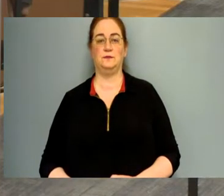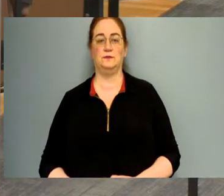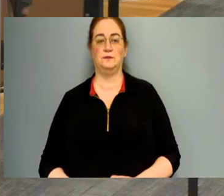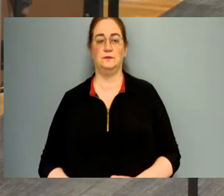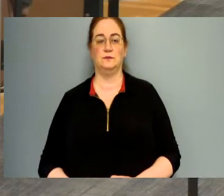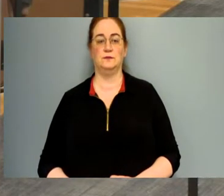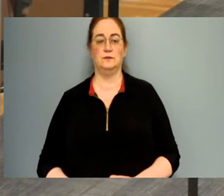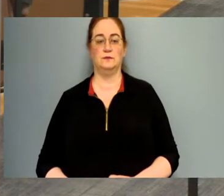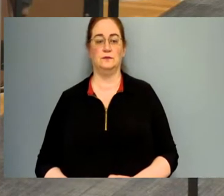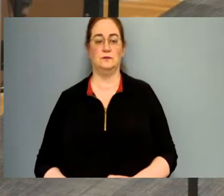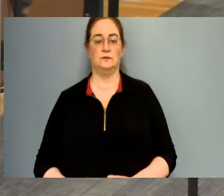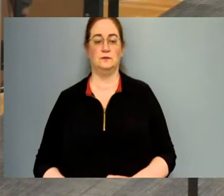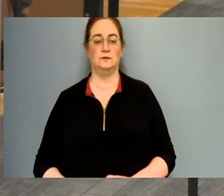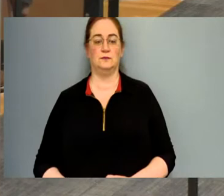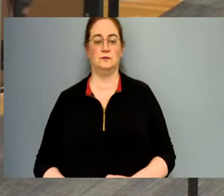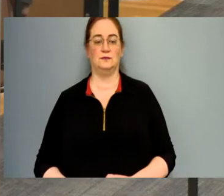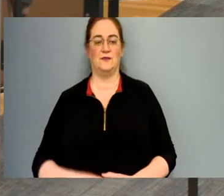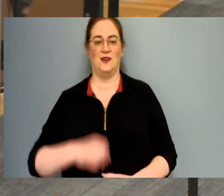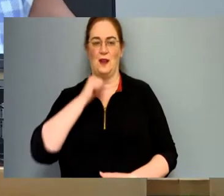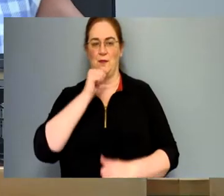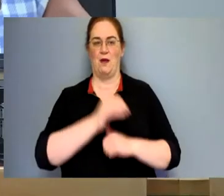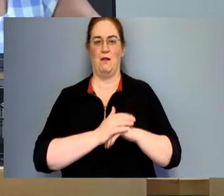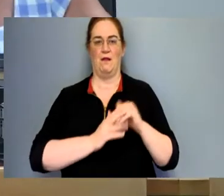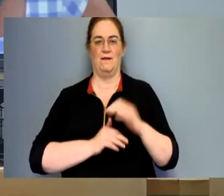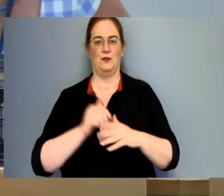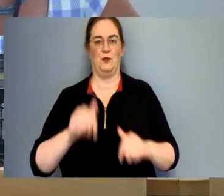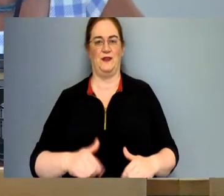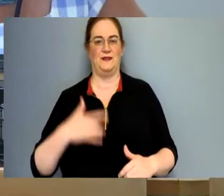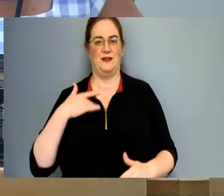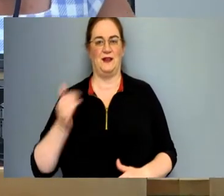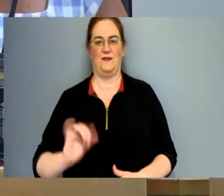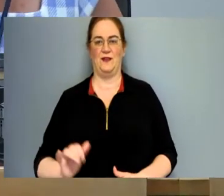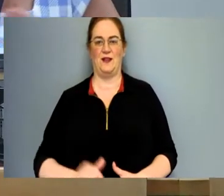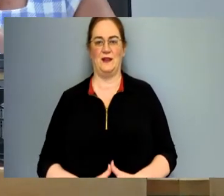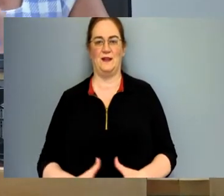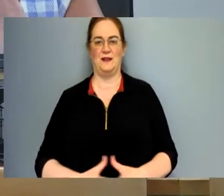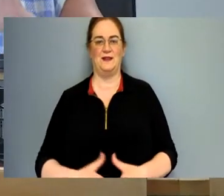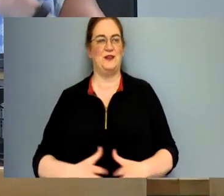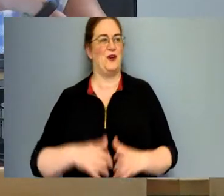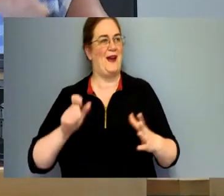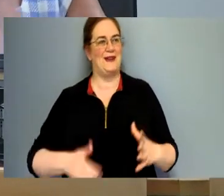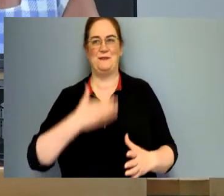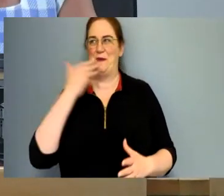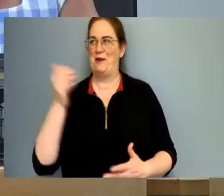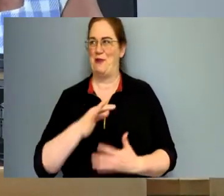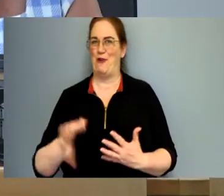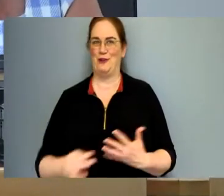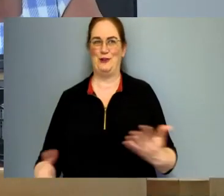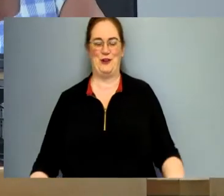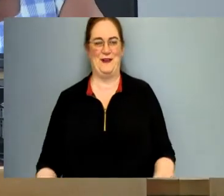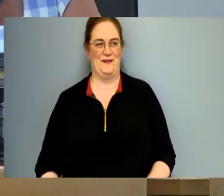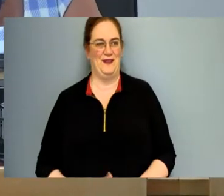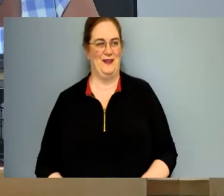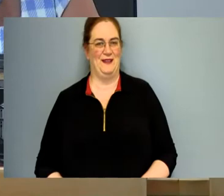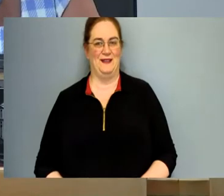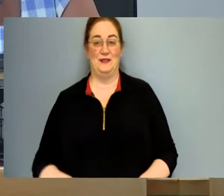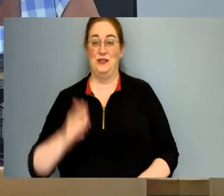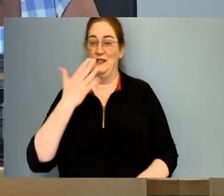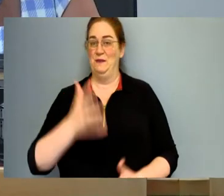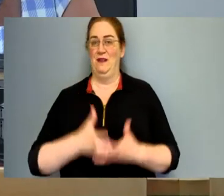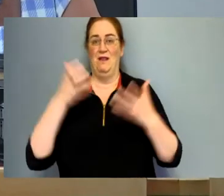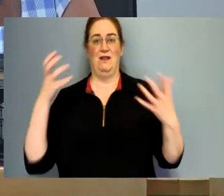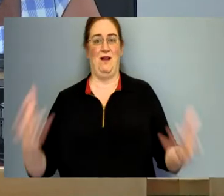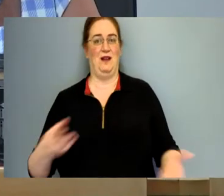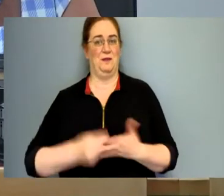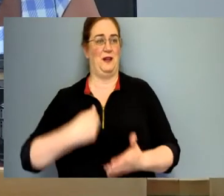I'm uncomfortable with this, and I feel like there's got to be a better alternative, and it just seems like an awful lot of